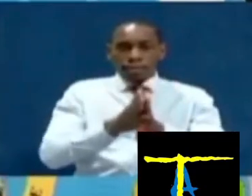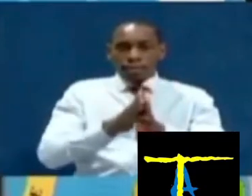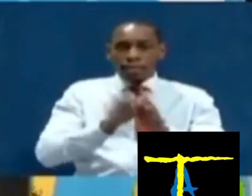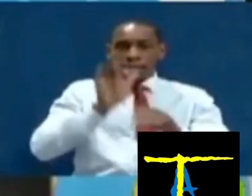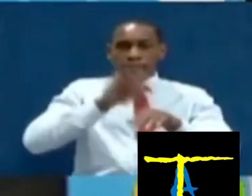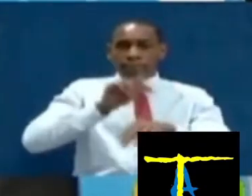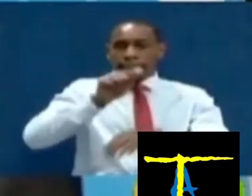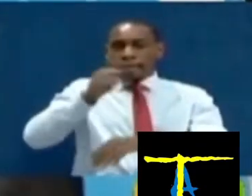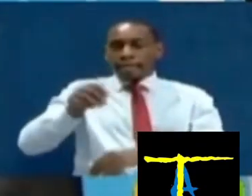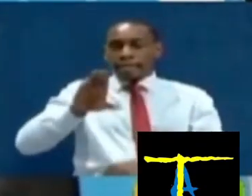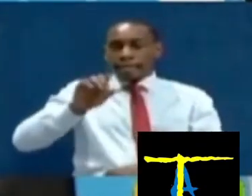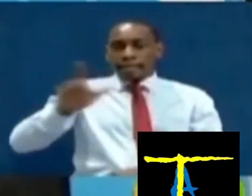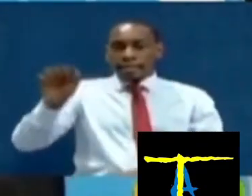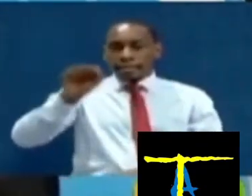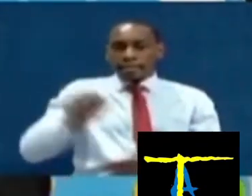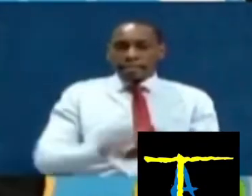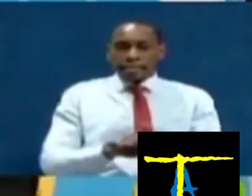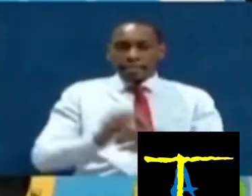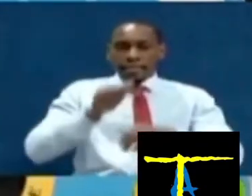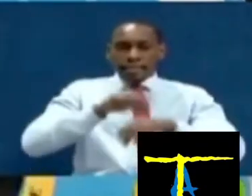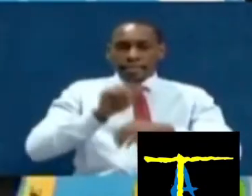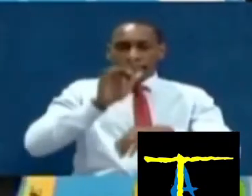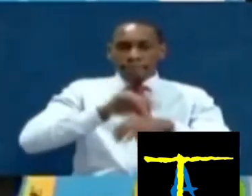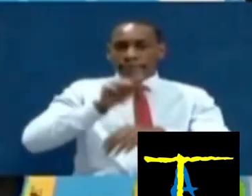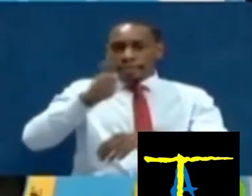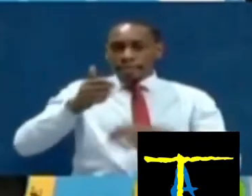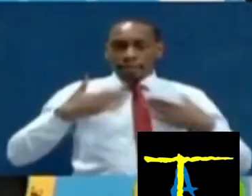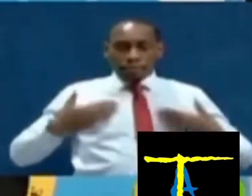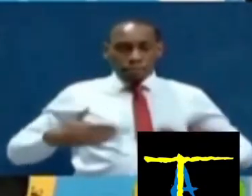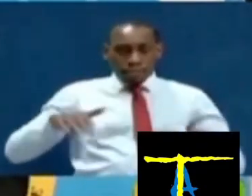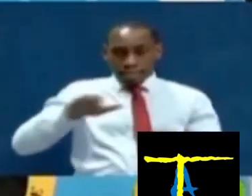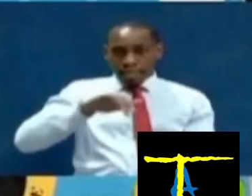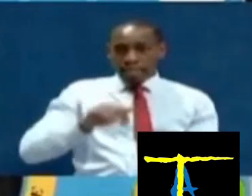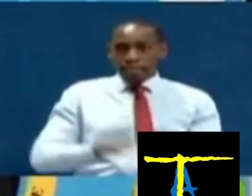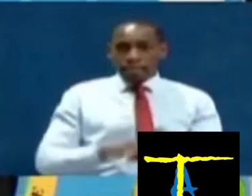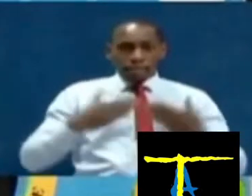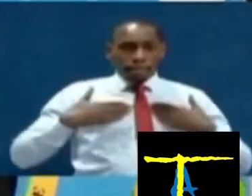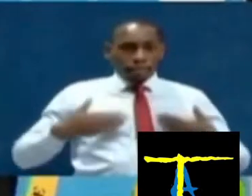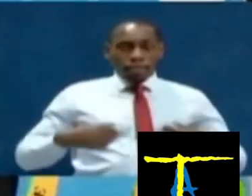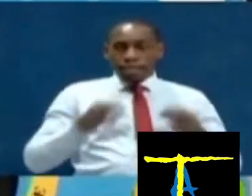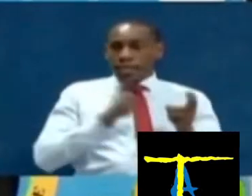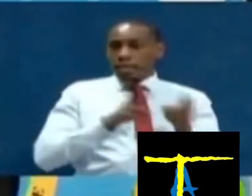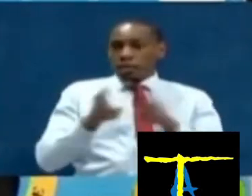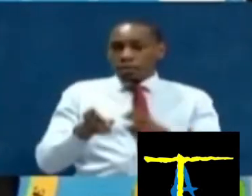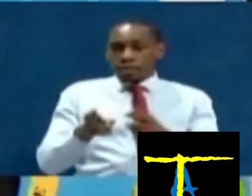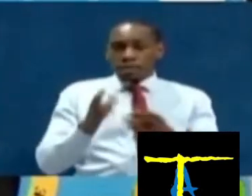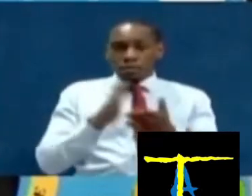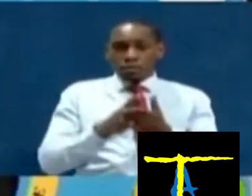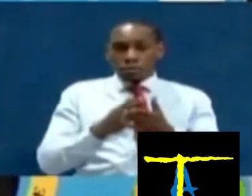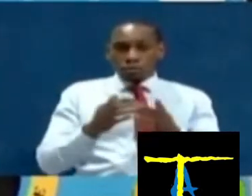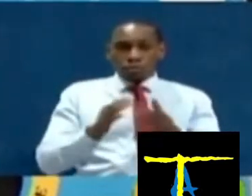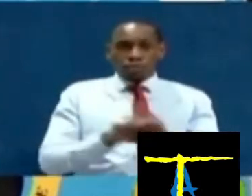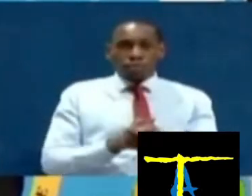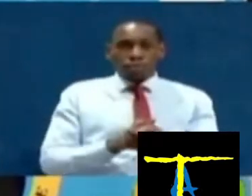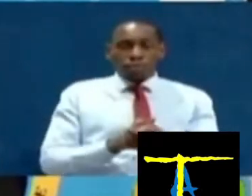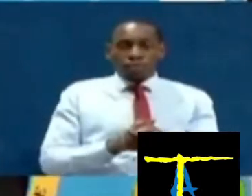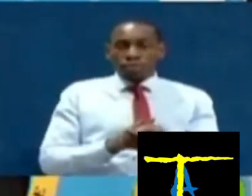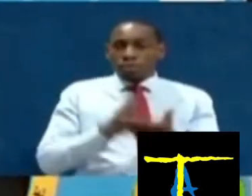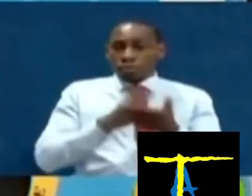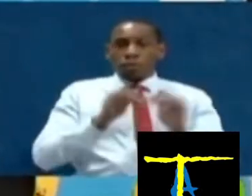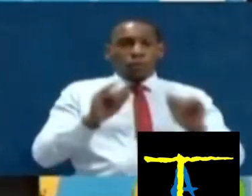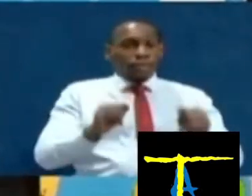cells. So once it infects the other cells, then your body naturally, because this is a foreign antigen or a foreign